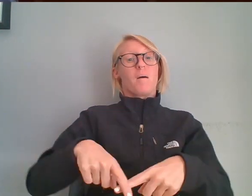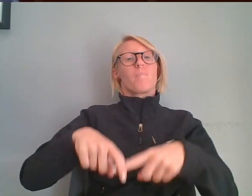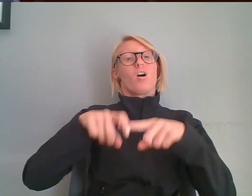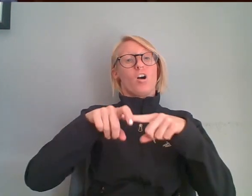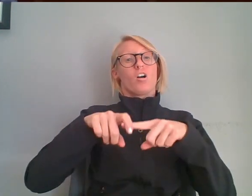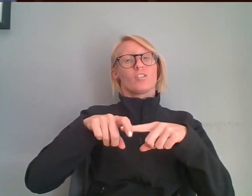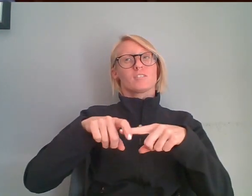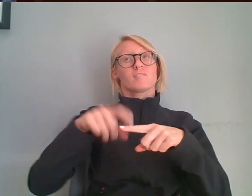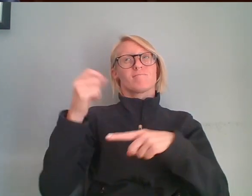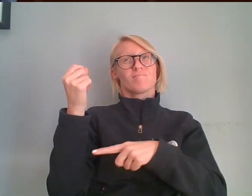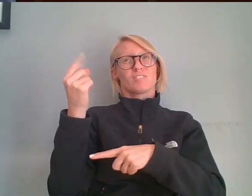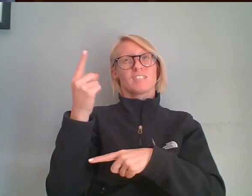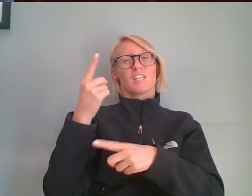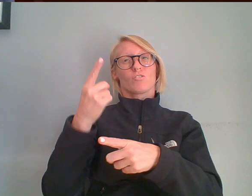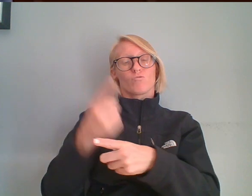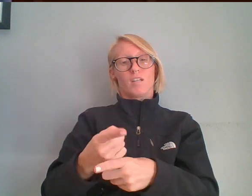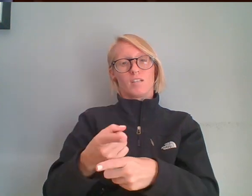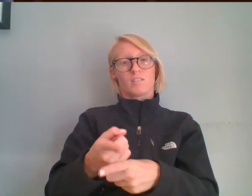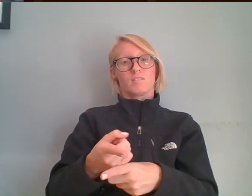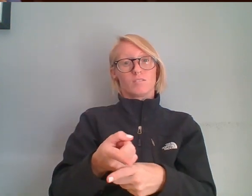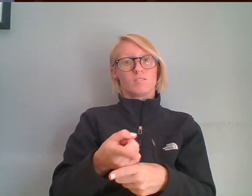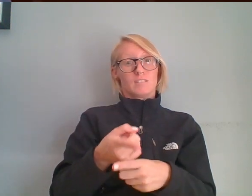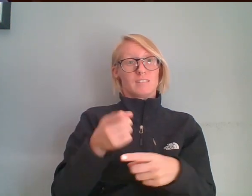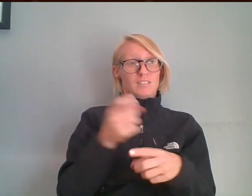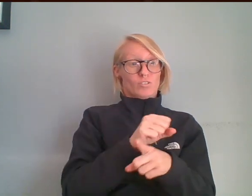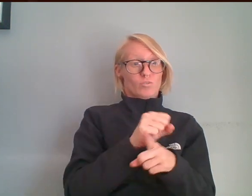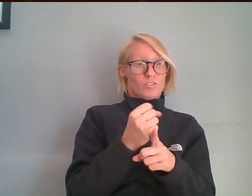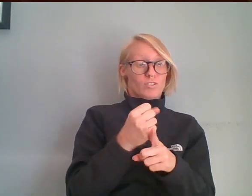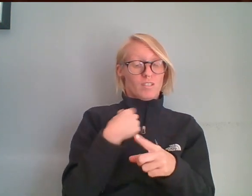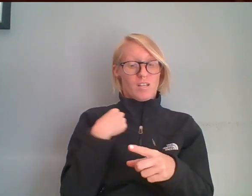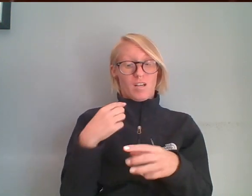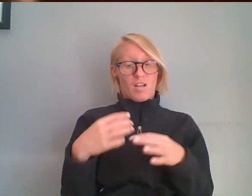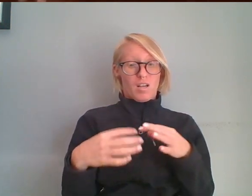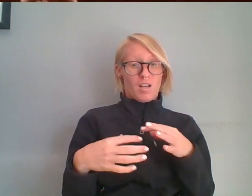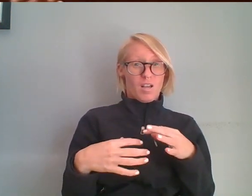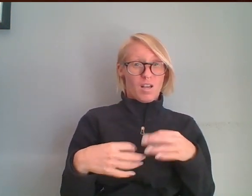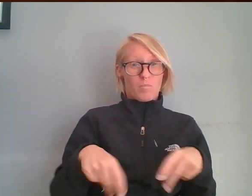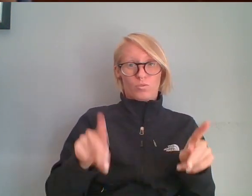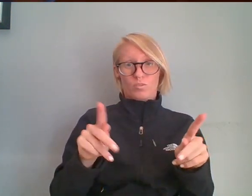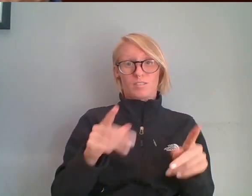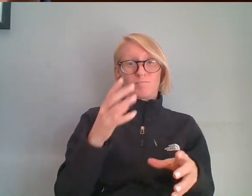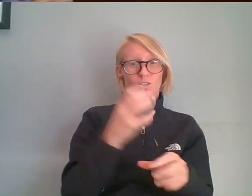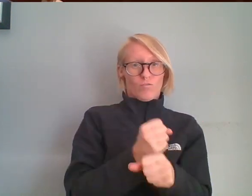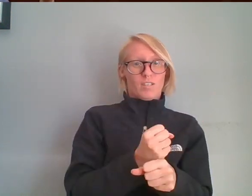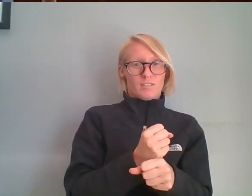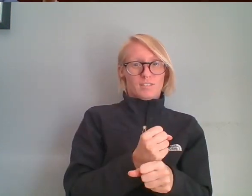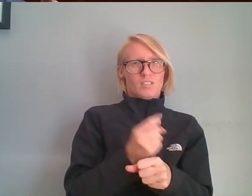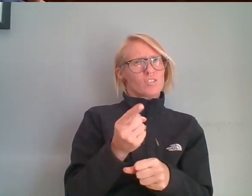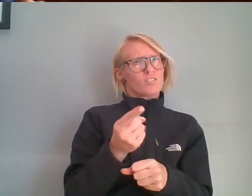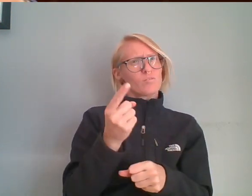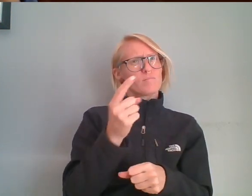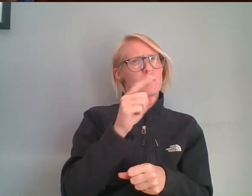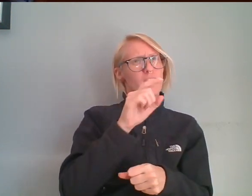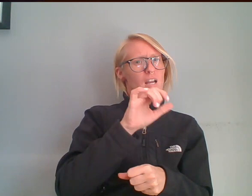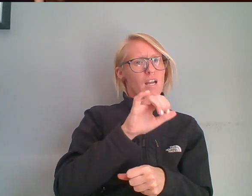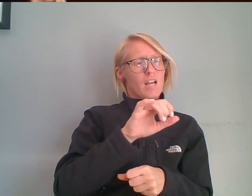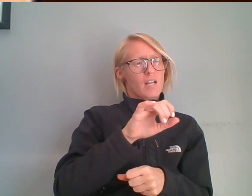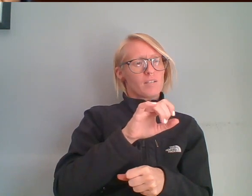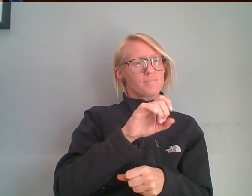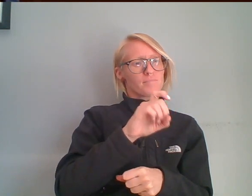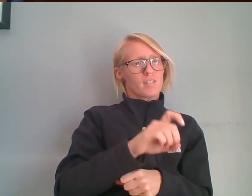make sure you got it right. So when you're under those situations, if you have the opportunity to paraphrase, say, so what you're really asking about is X, Y, and Z, that gives